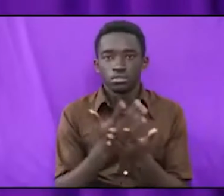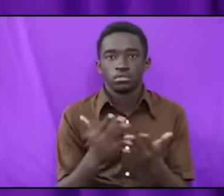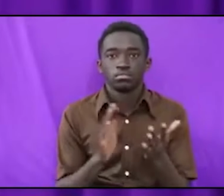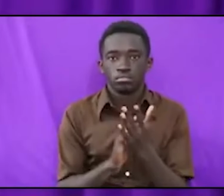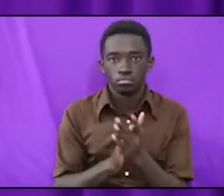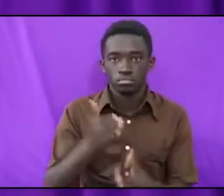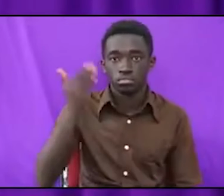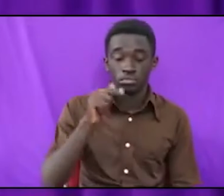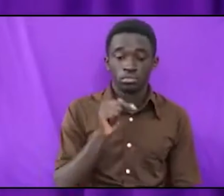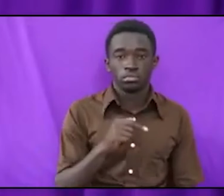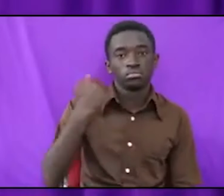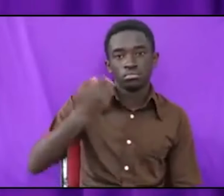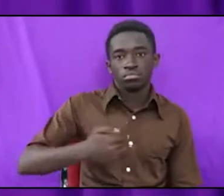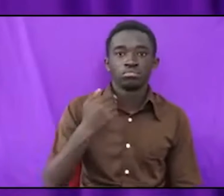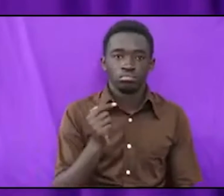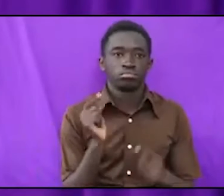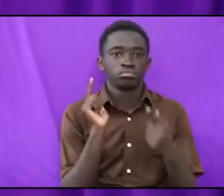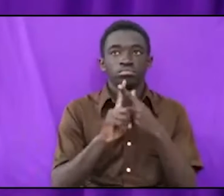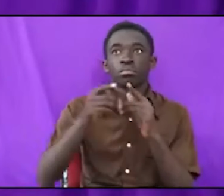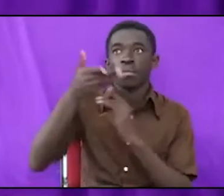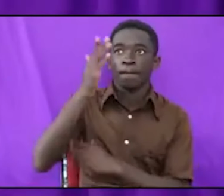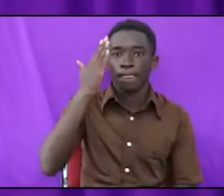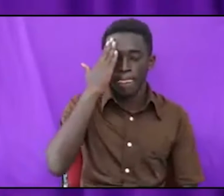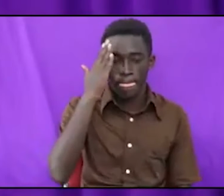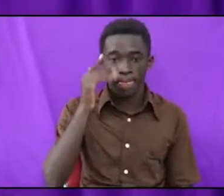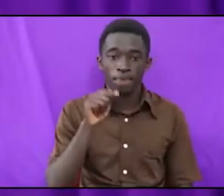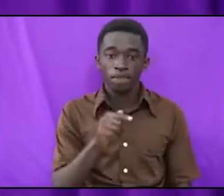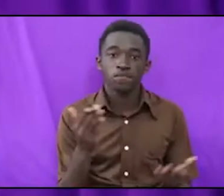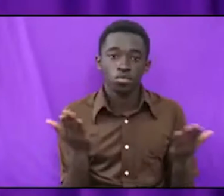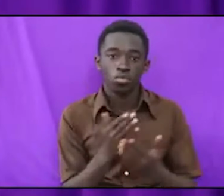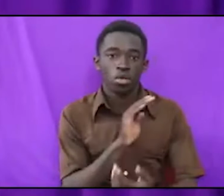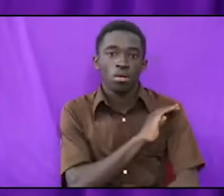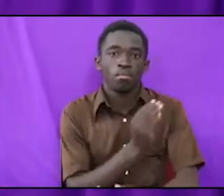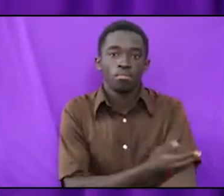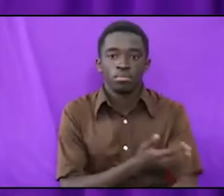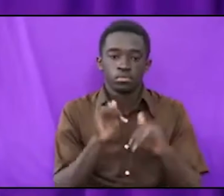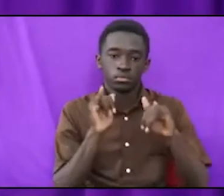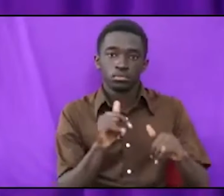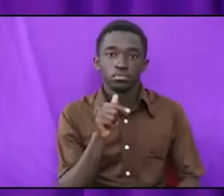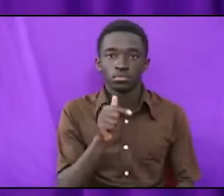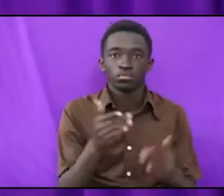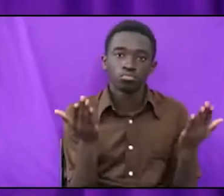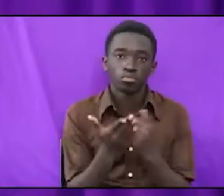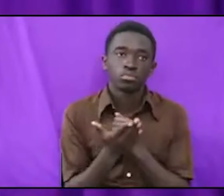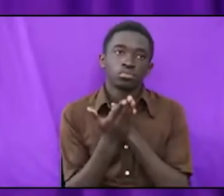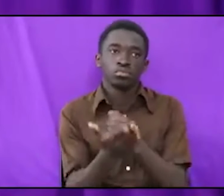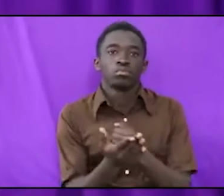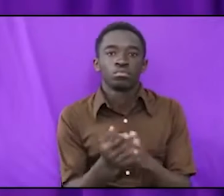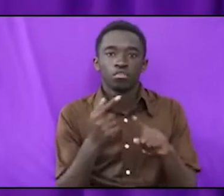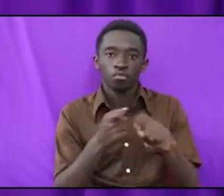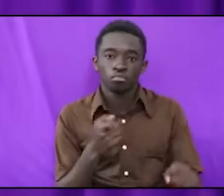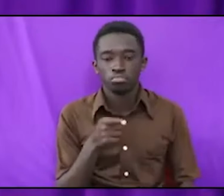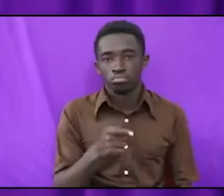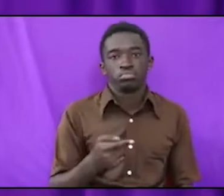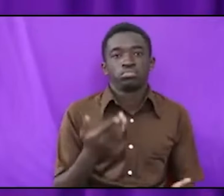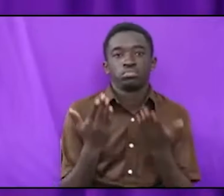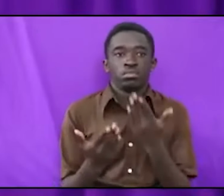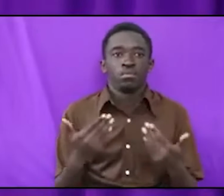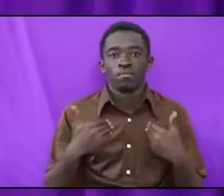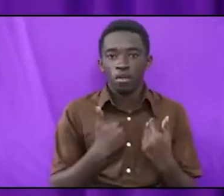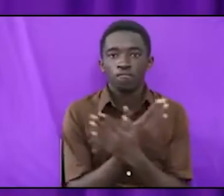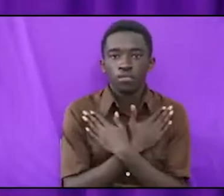would run to God, they knew this is where power resides, this is where help comes from. I may have friends, I